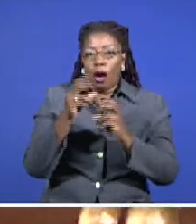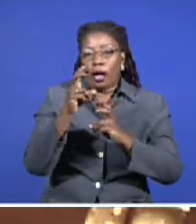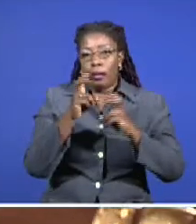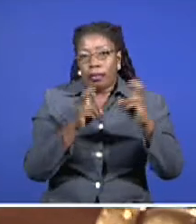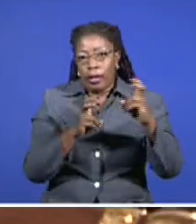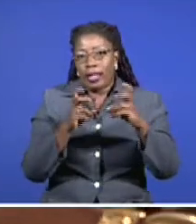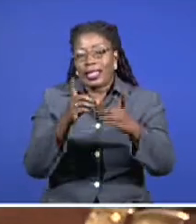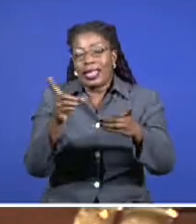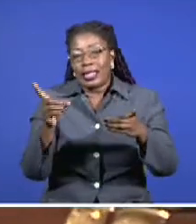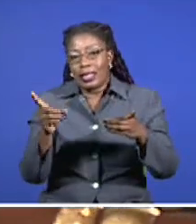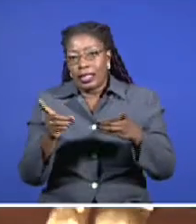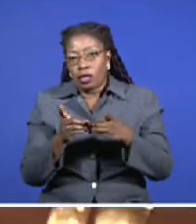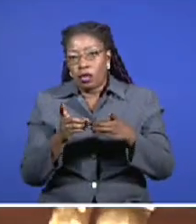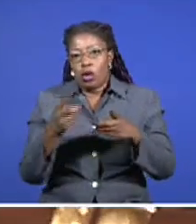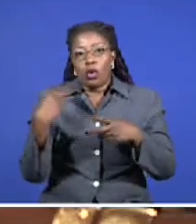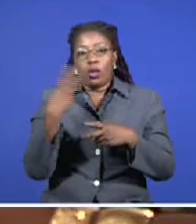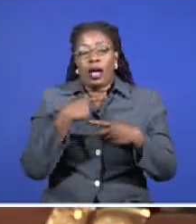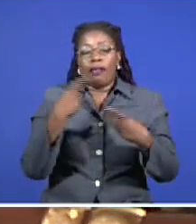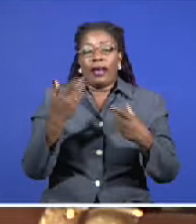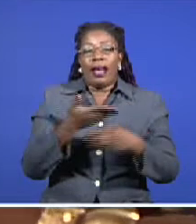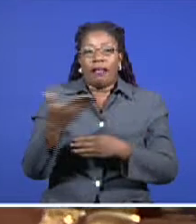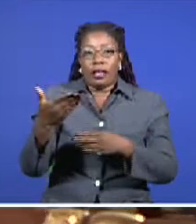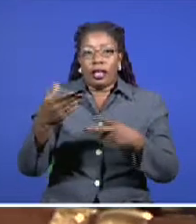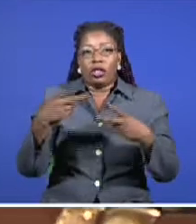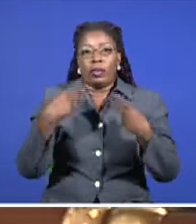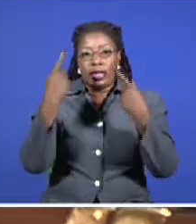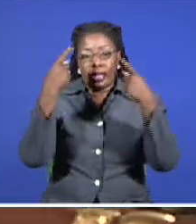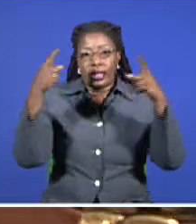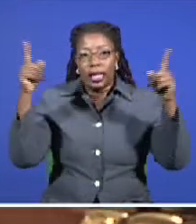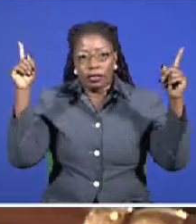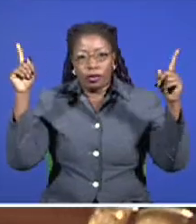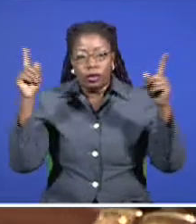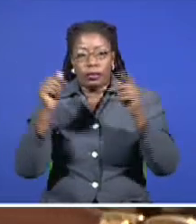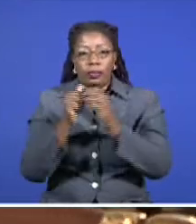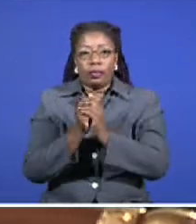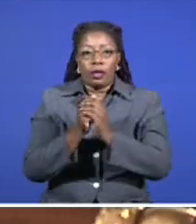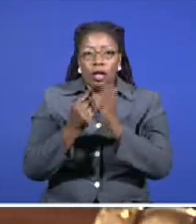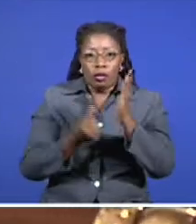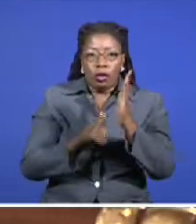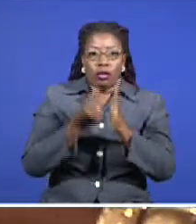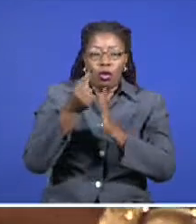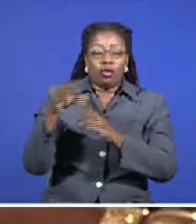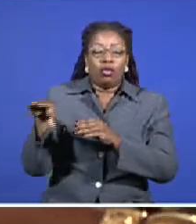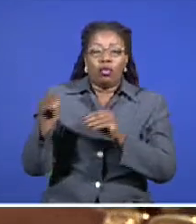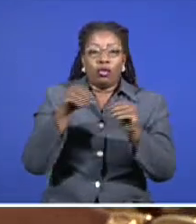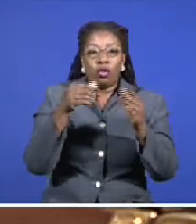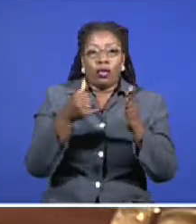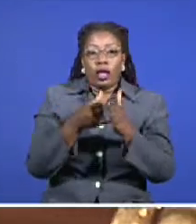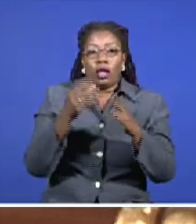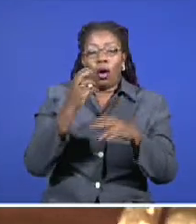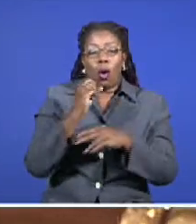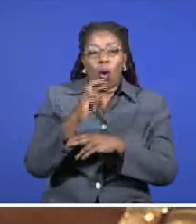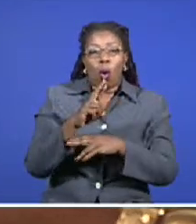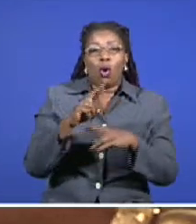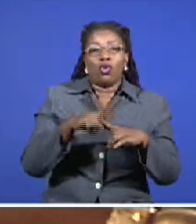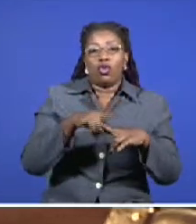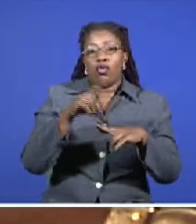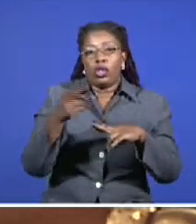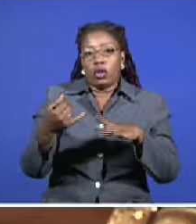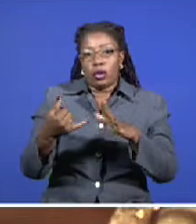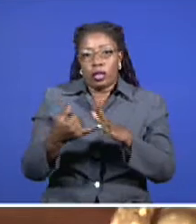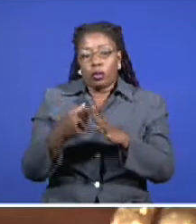it takes to be successful, but these impediments to growth, you remove them or you reduce them, and we will